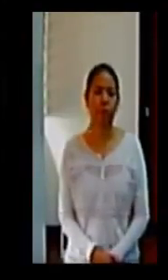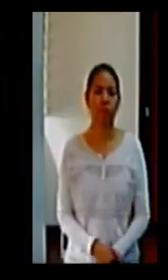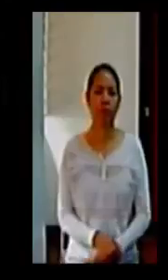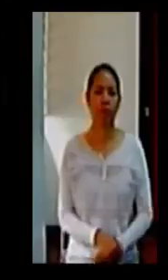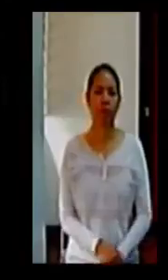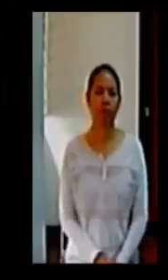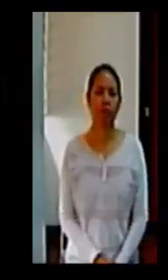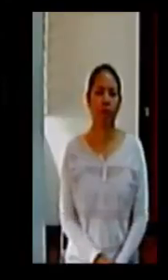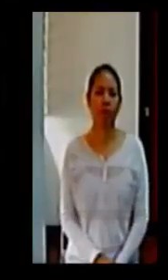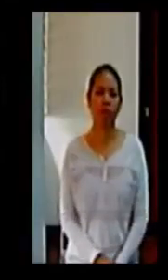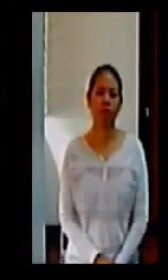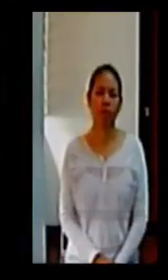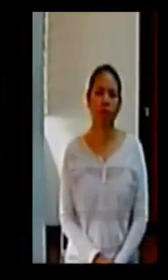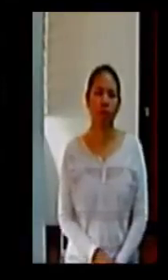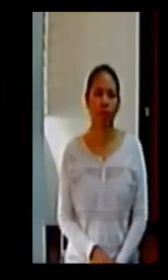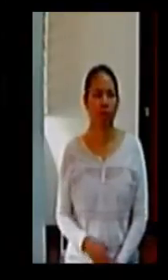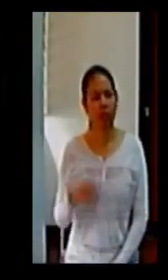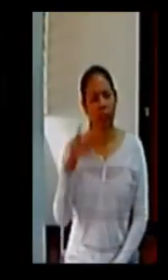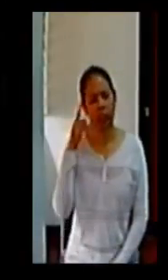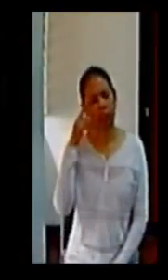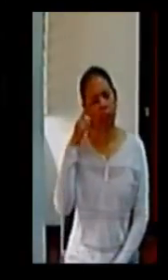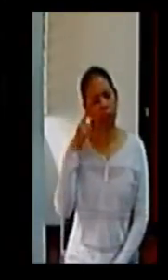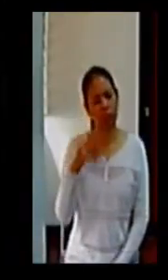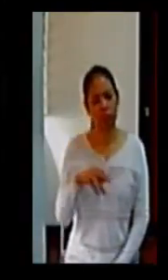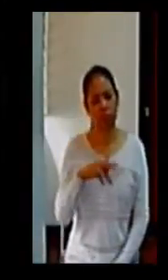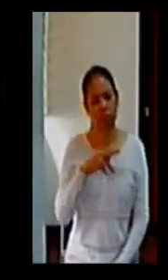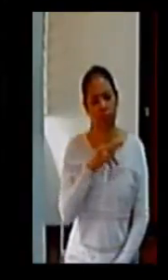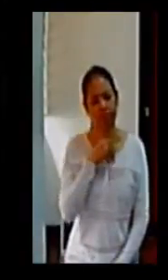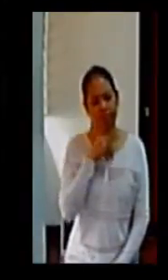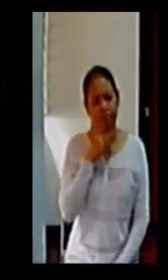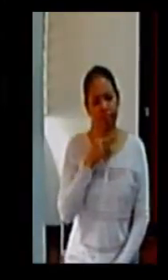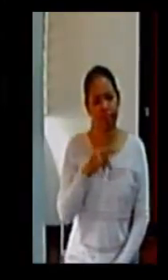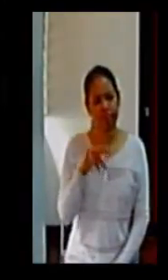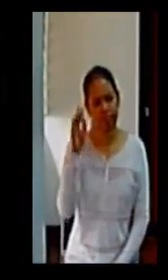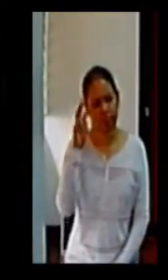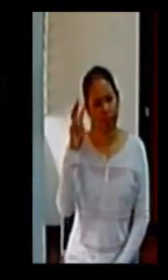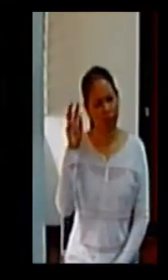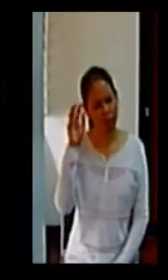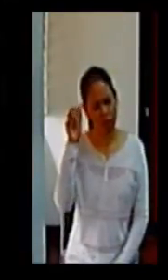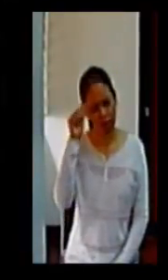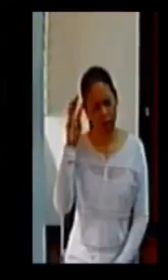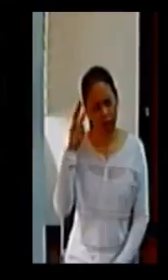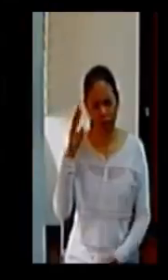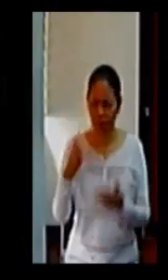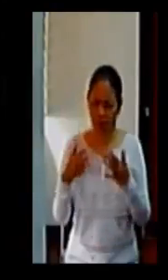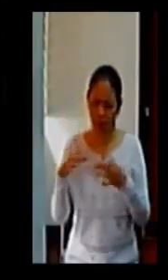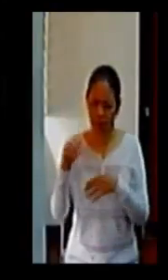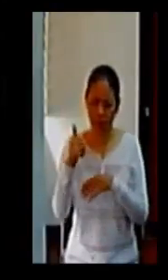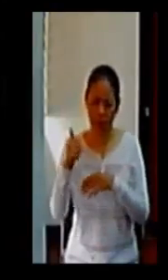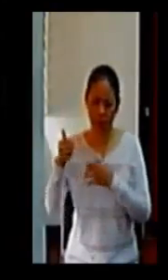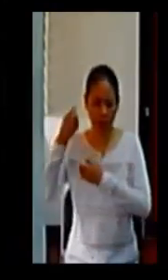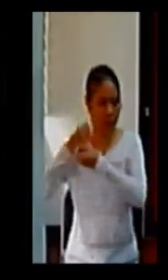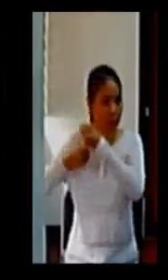Matansya ko lang is hindi ko namalayan, maybe around 10 years ago maganda bang ganda pa rin,